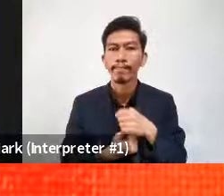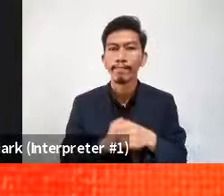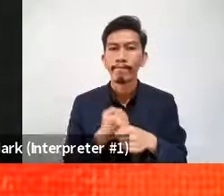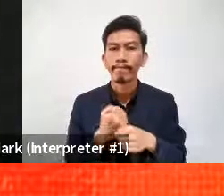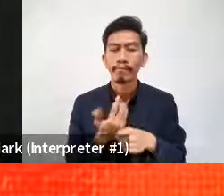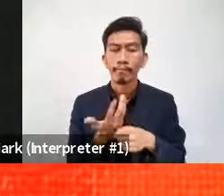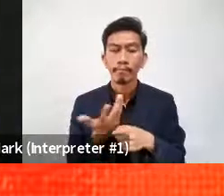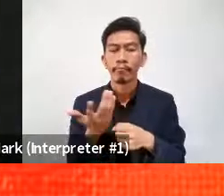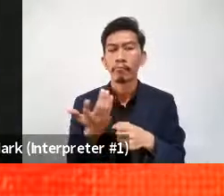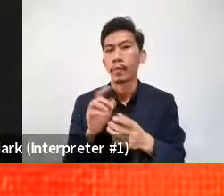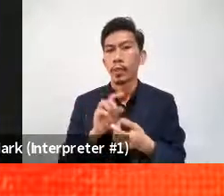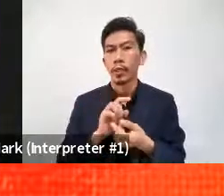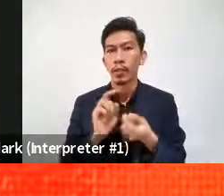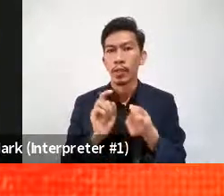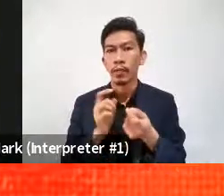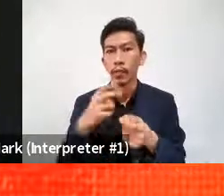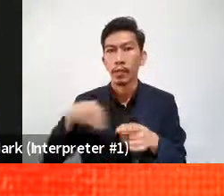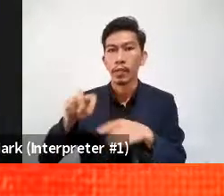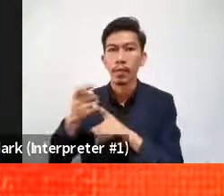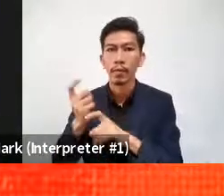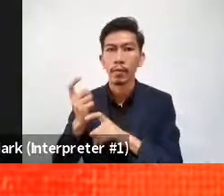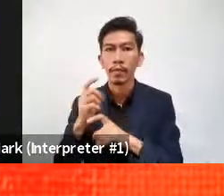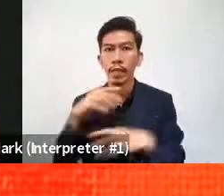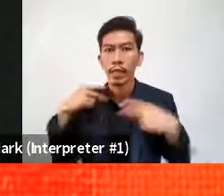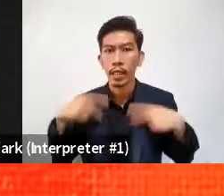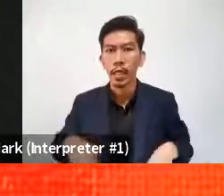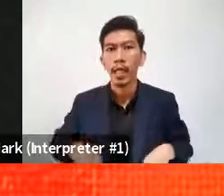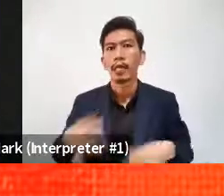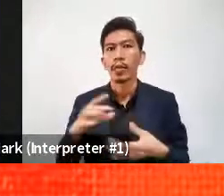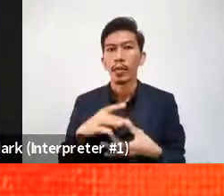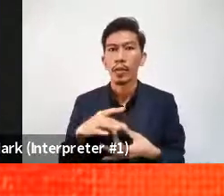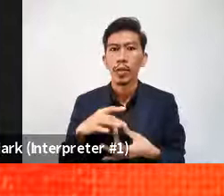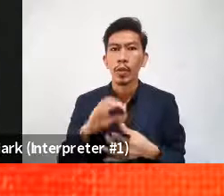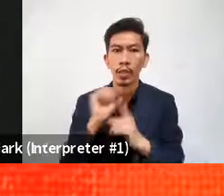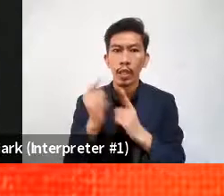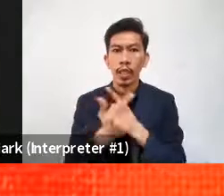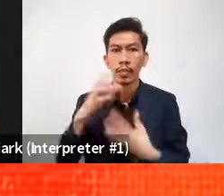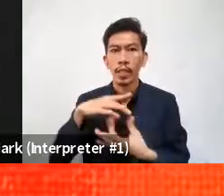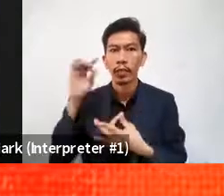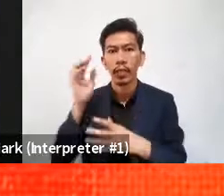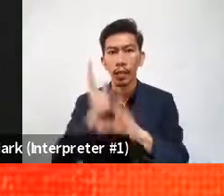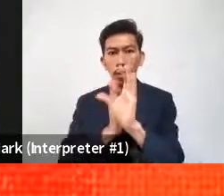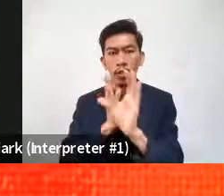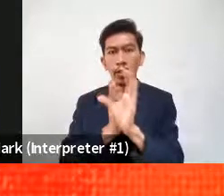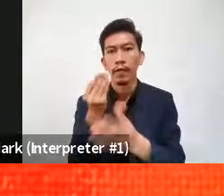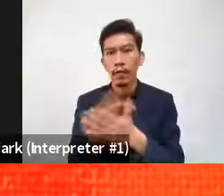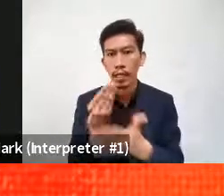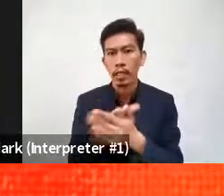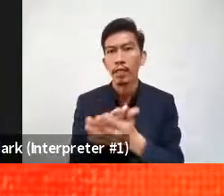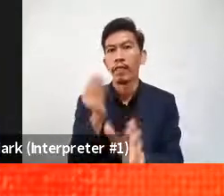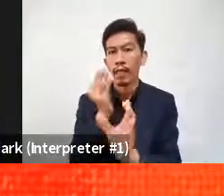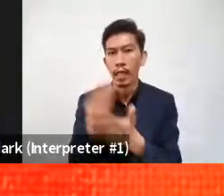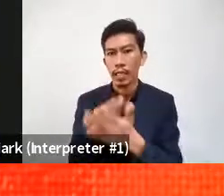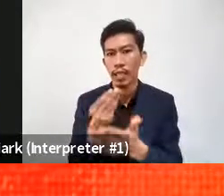from physical, social, spiritual, cultural, psychological, and financial. Financial